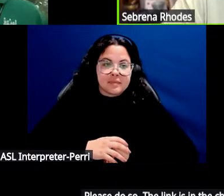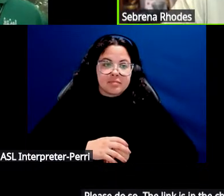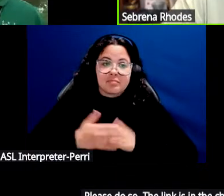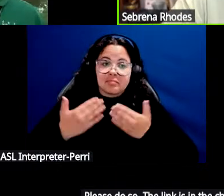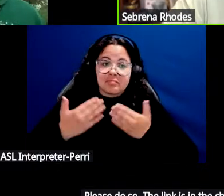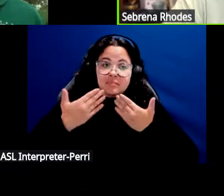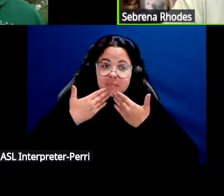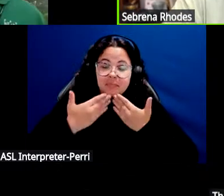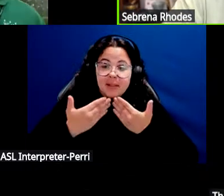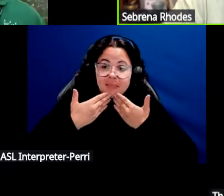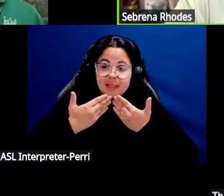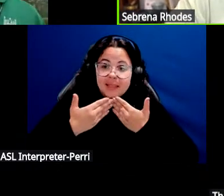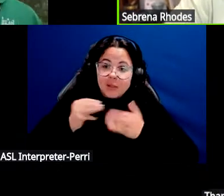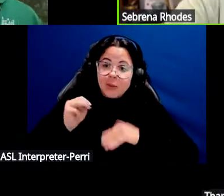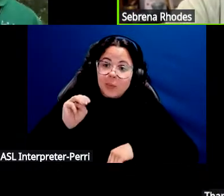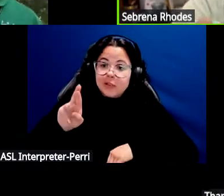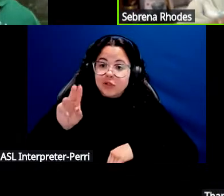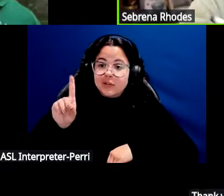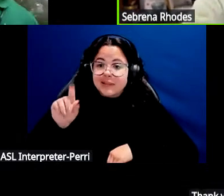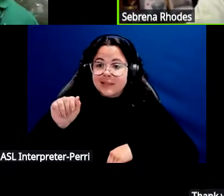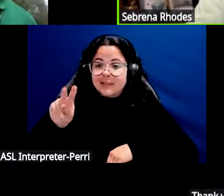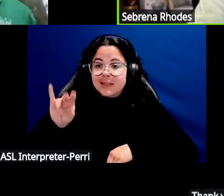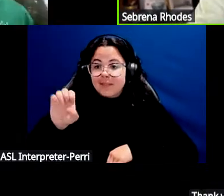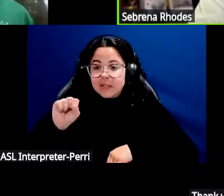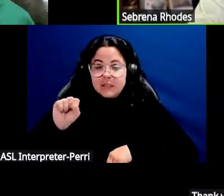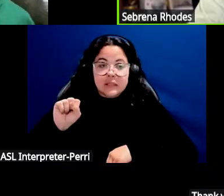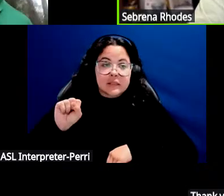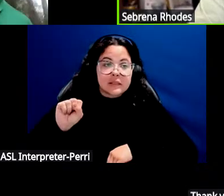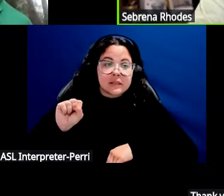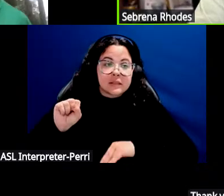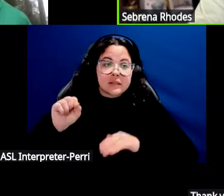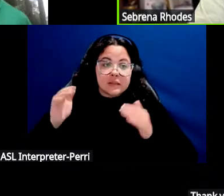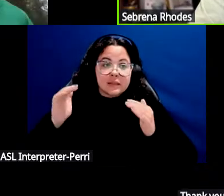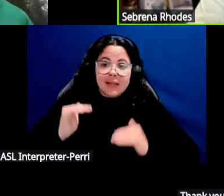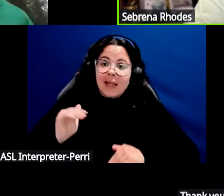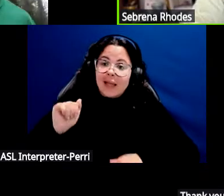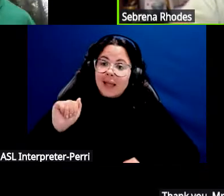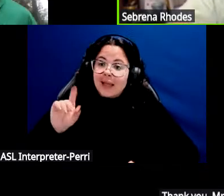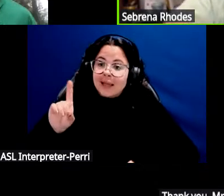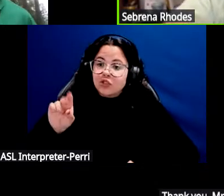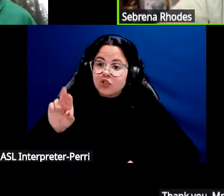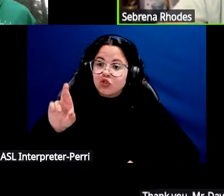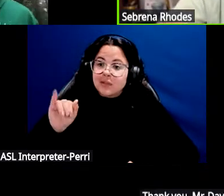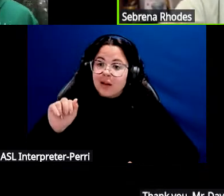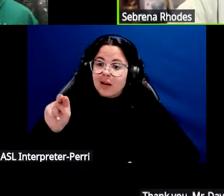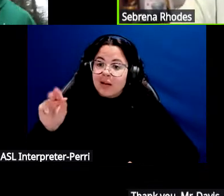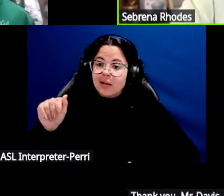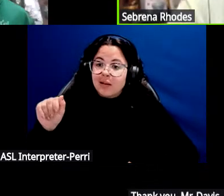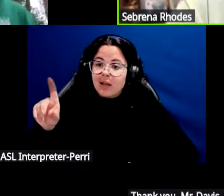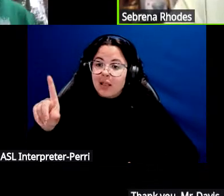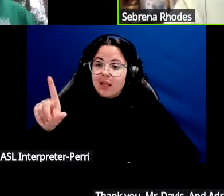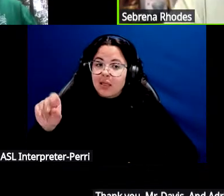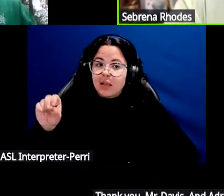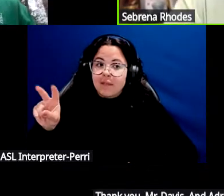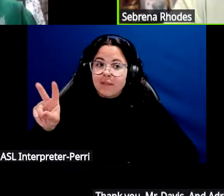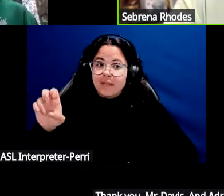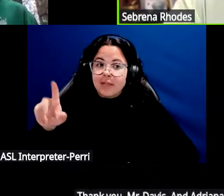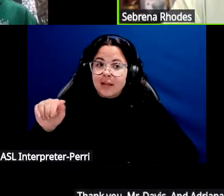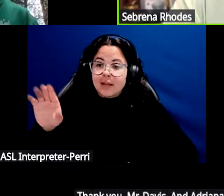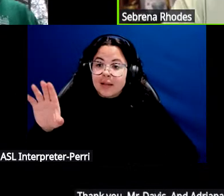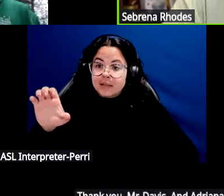Thank you, Mr. Davis. And Adriana Lovelace from Councilmember Parker's